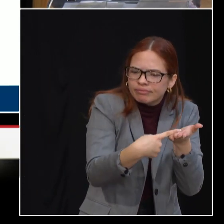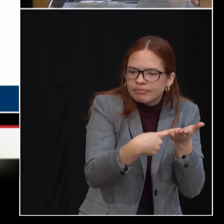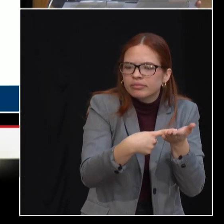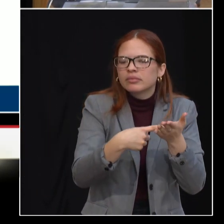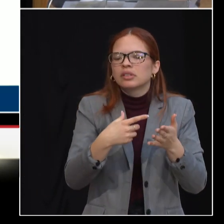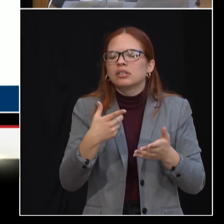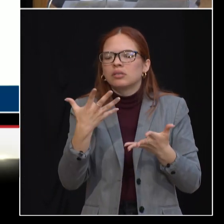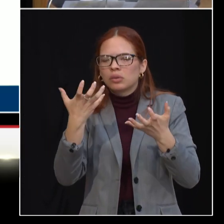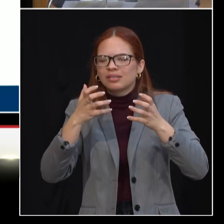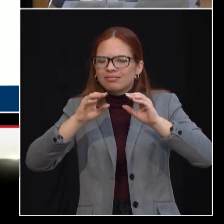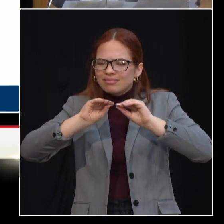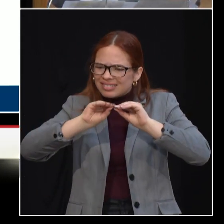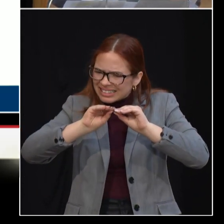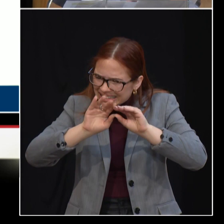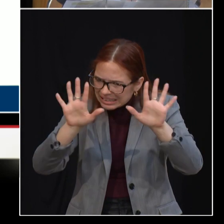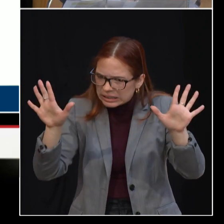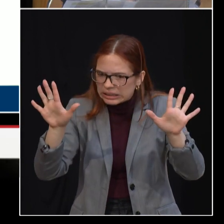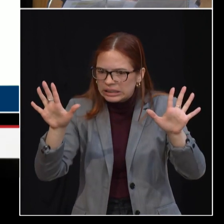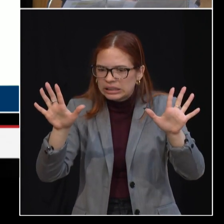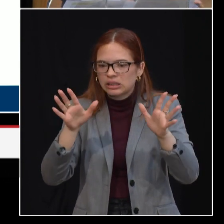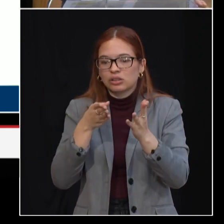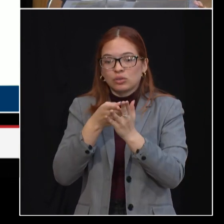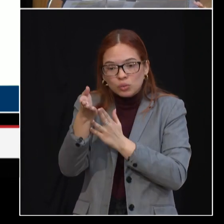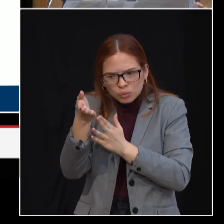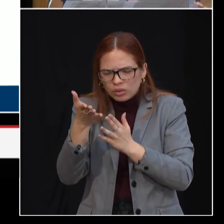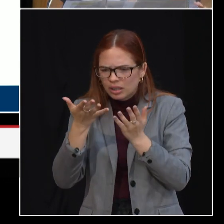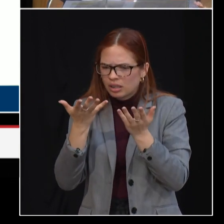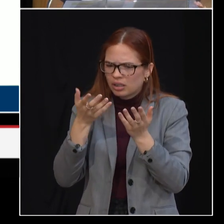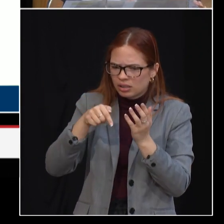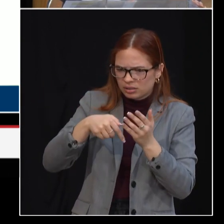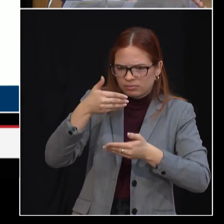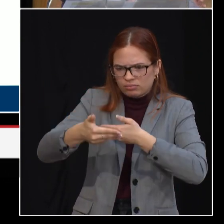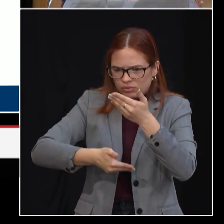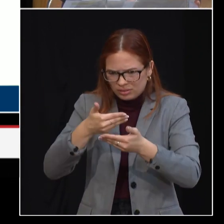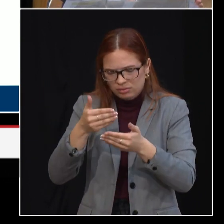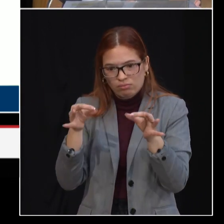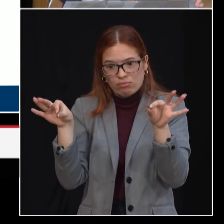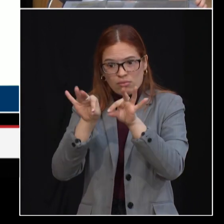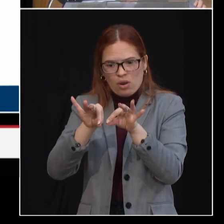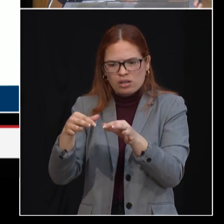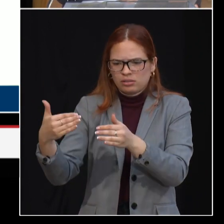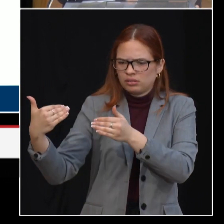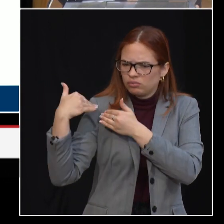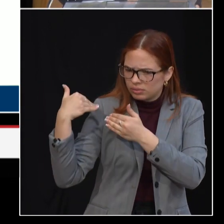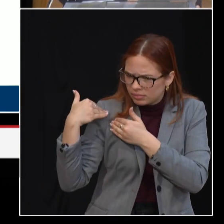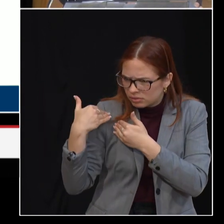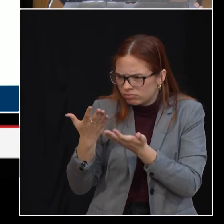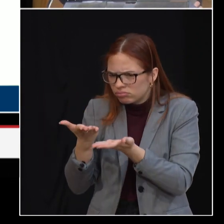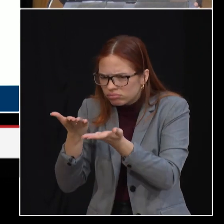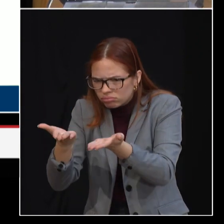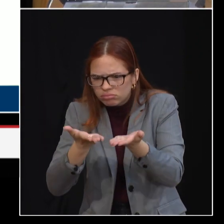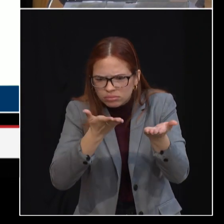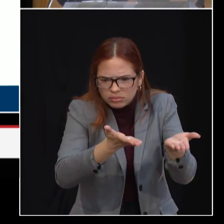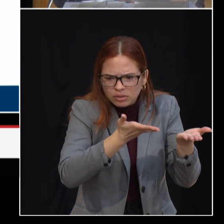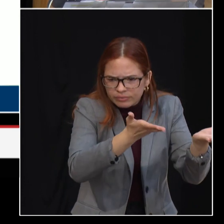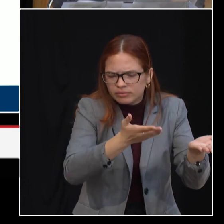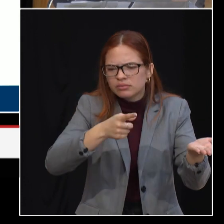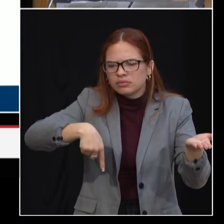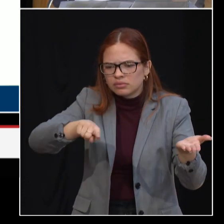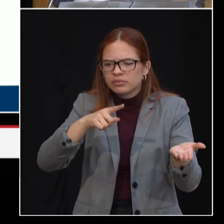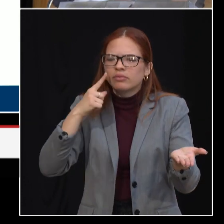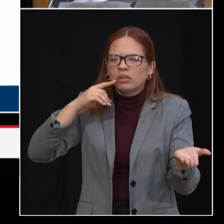the RFP process, as well as ensuring accountability for delivering on public benefits and community